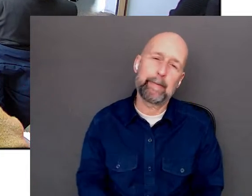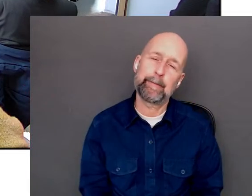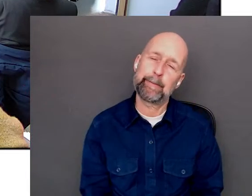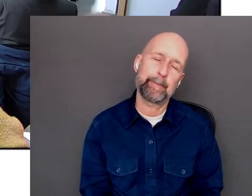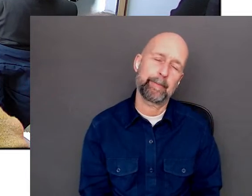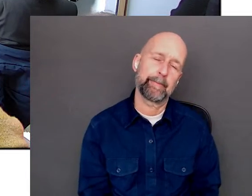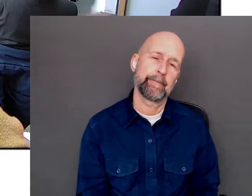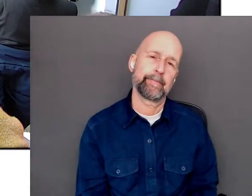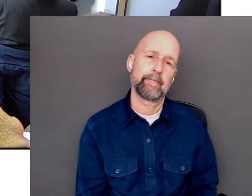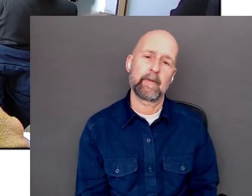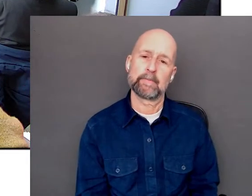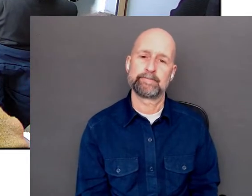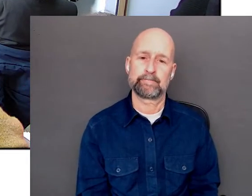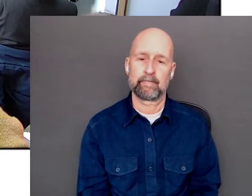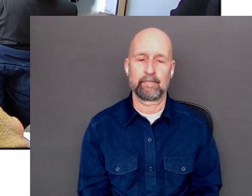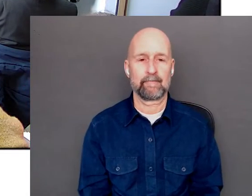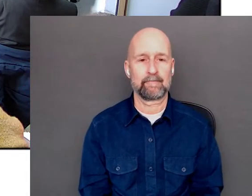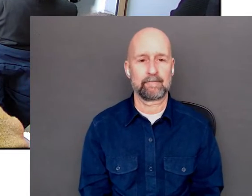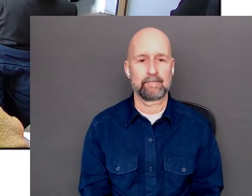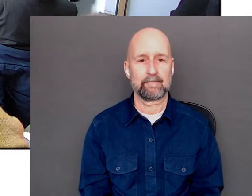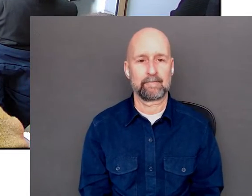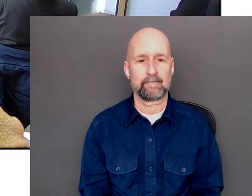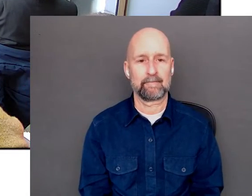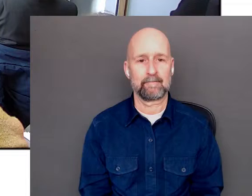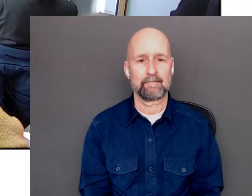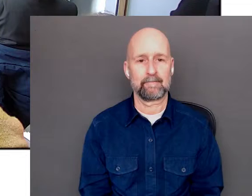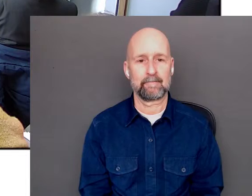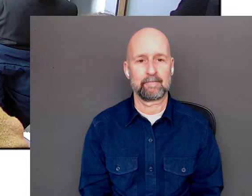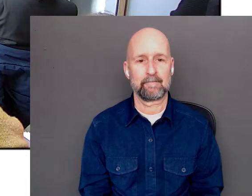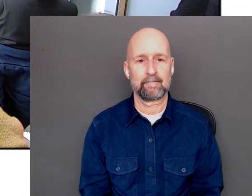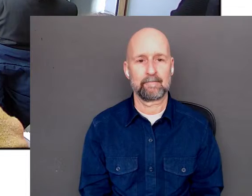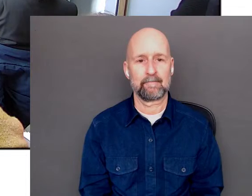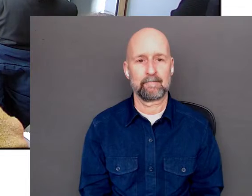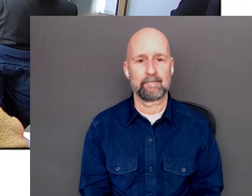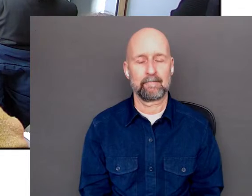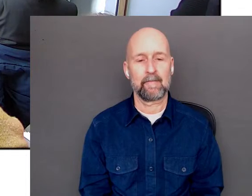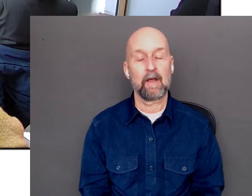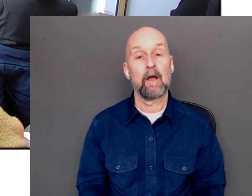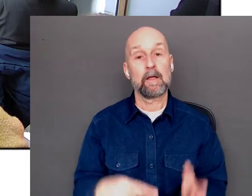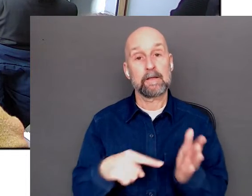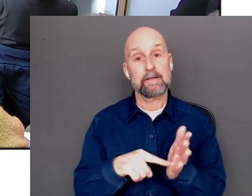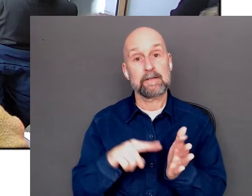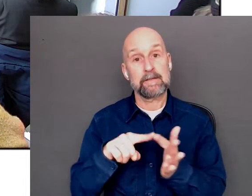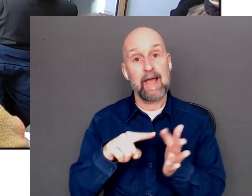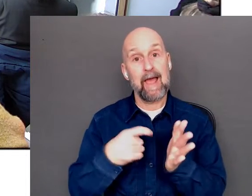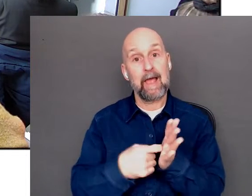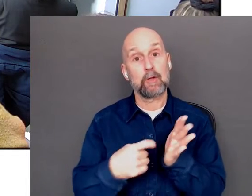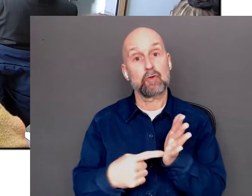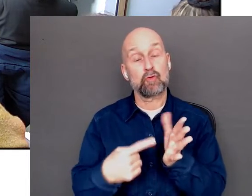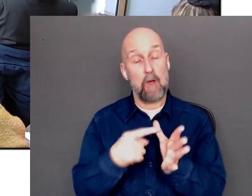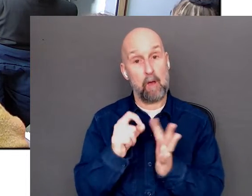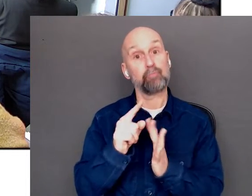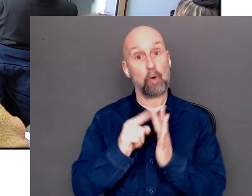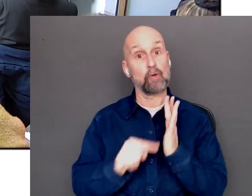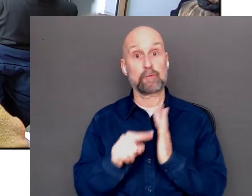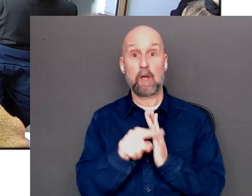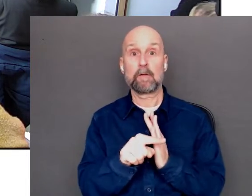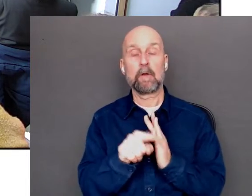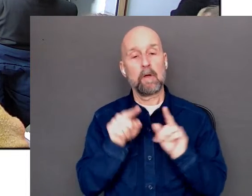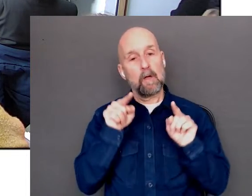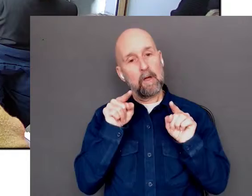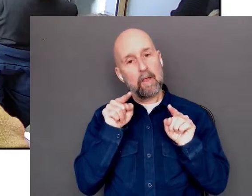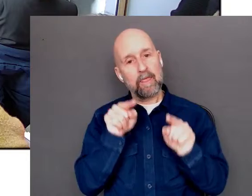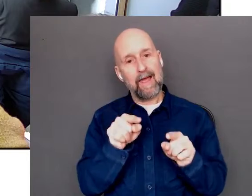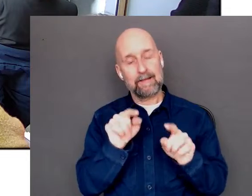Yeah, well, so for Tetra, we almost see it as its own matter.